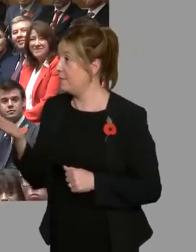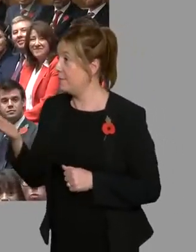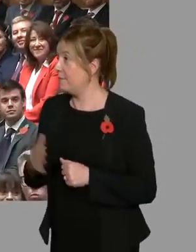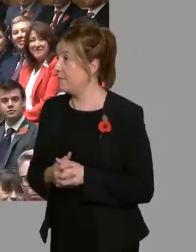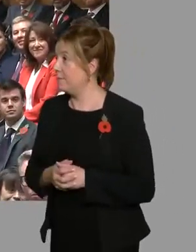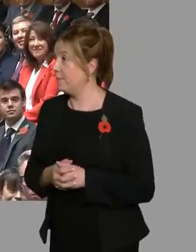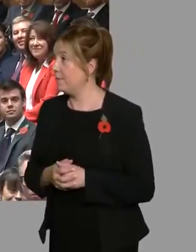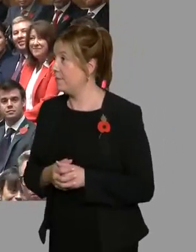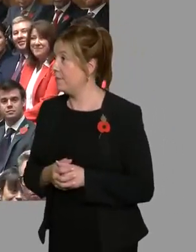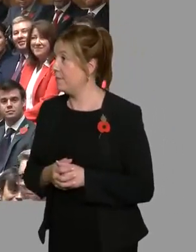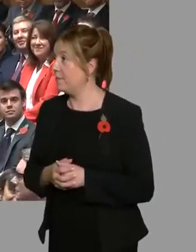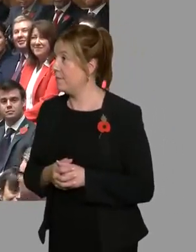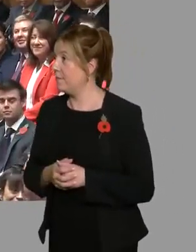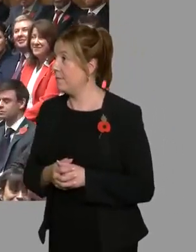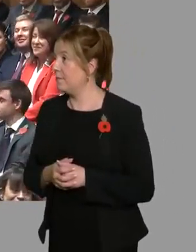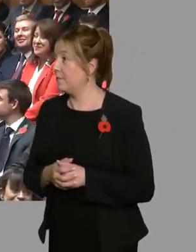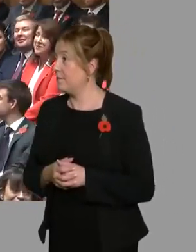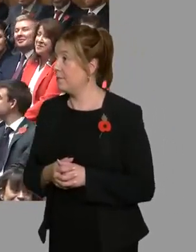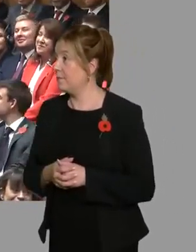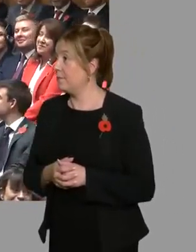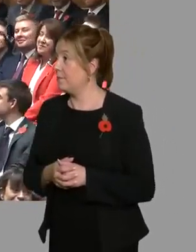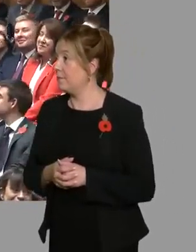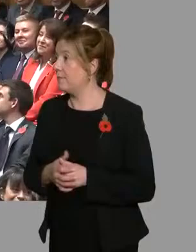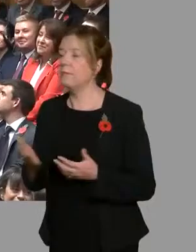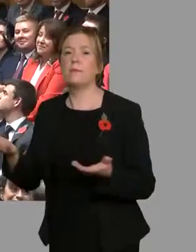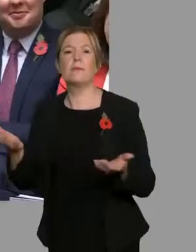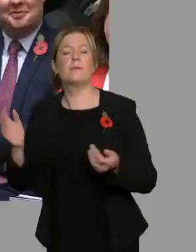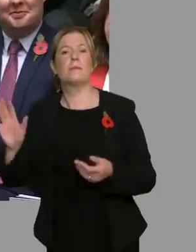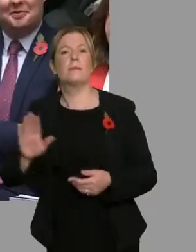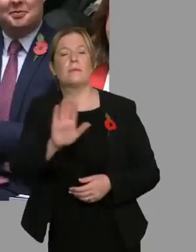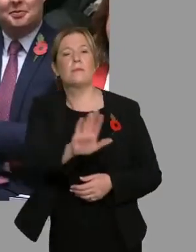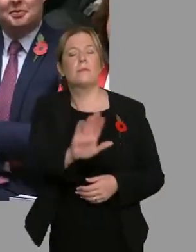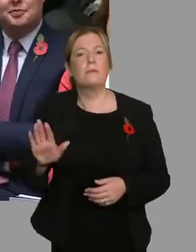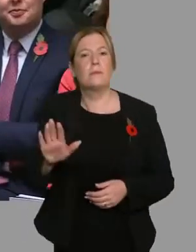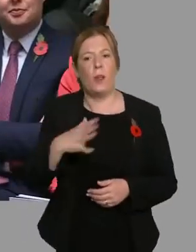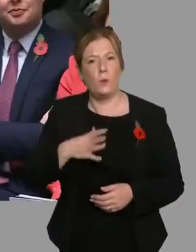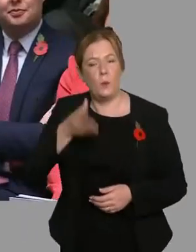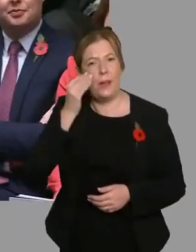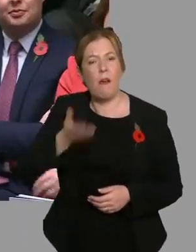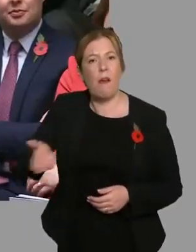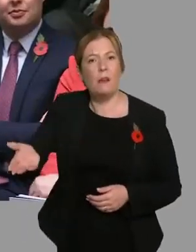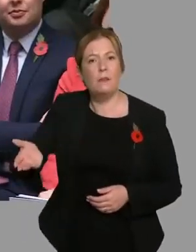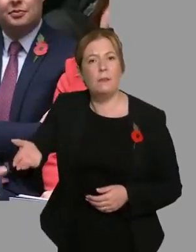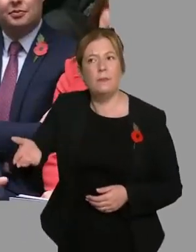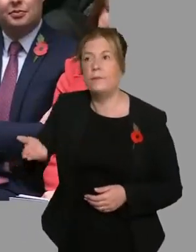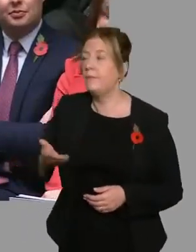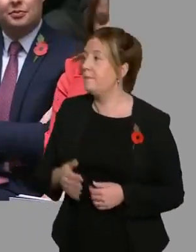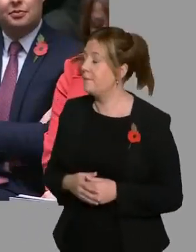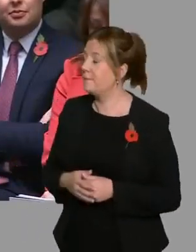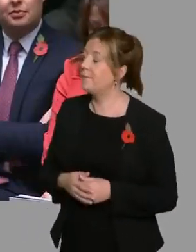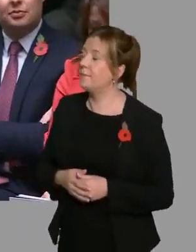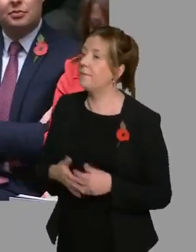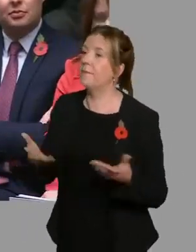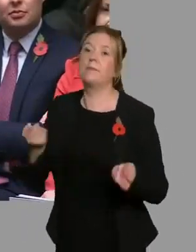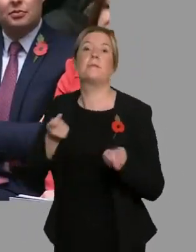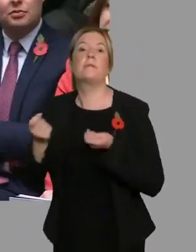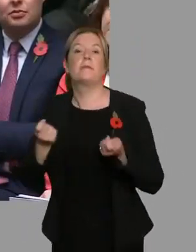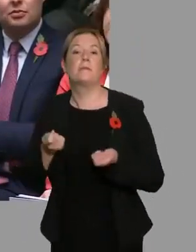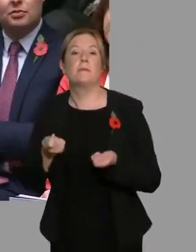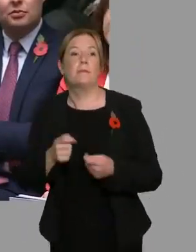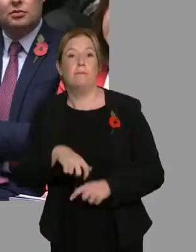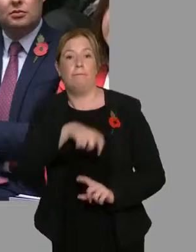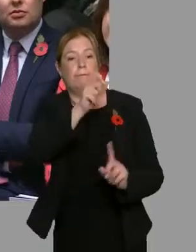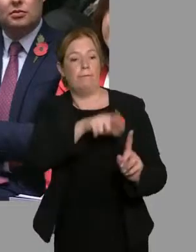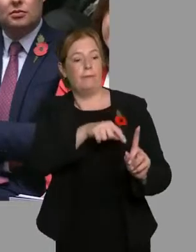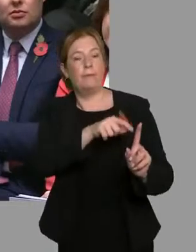I'm going to hear Matthew Patrick. Mr. Speaker, Emily left her ex, but the abuse did not stop. He stayed in